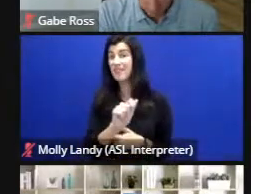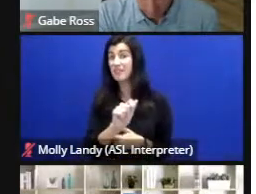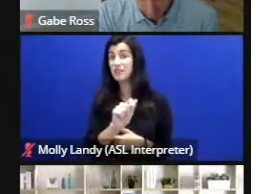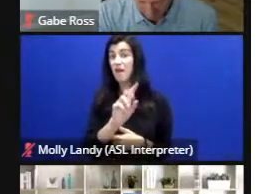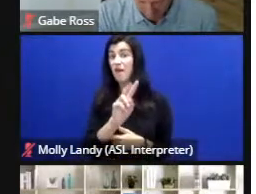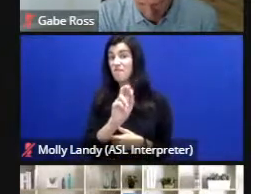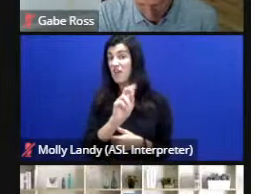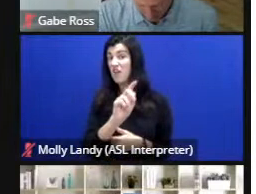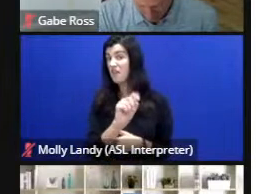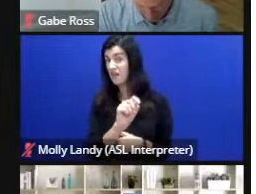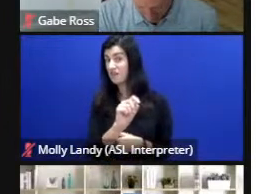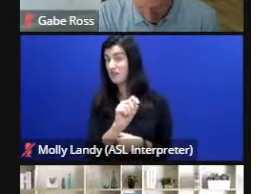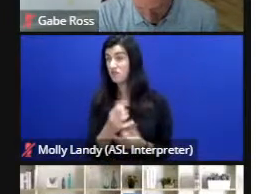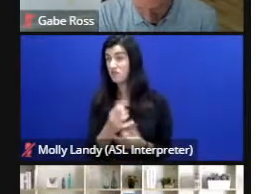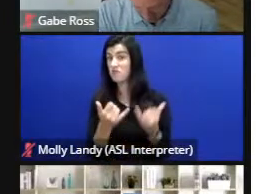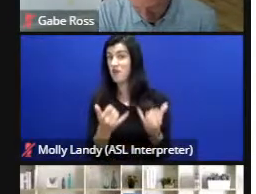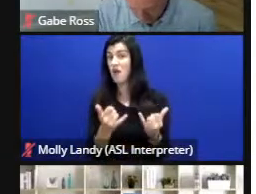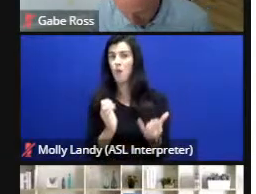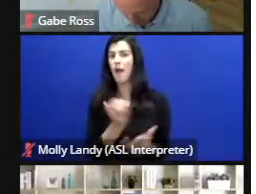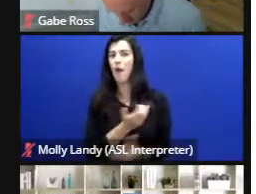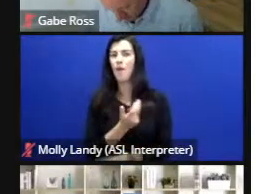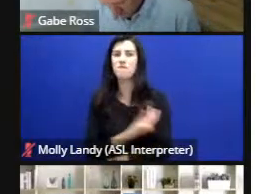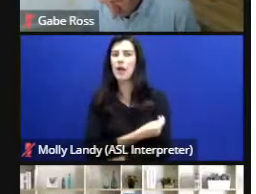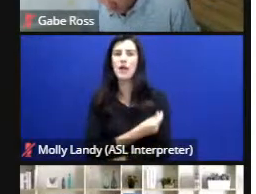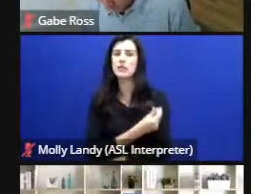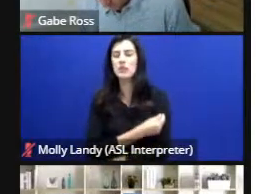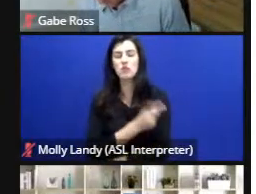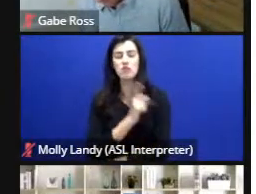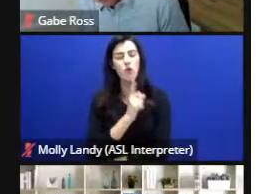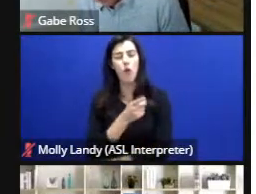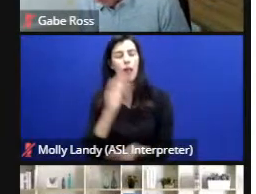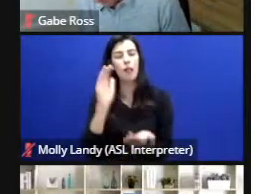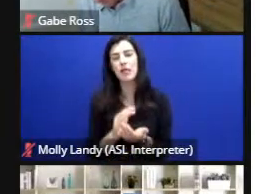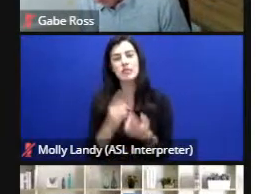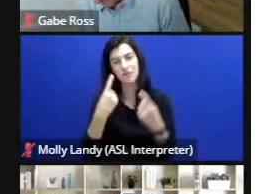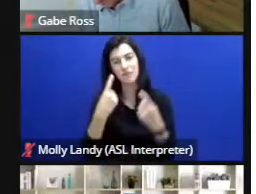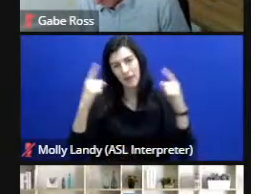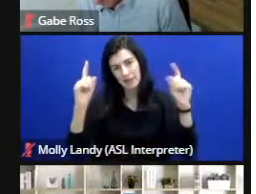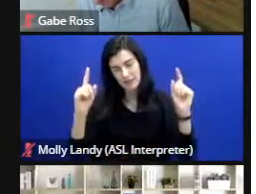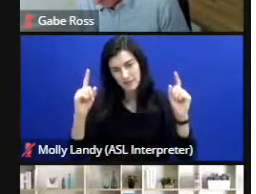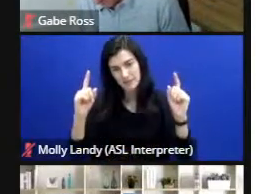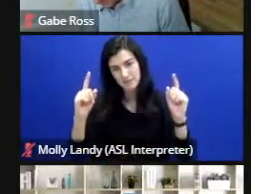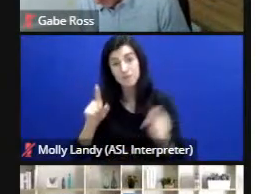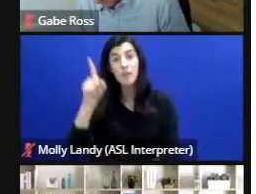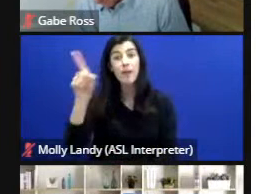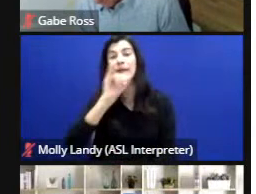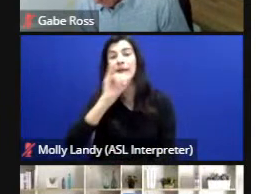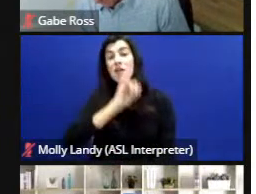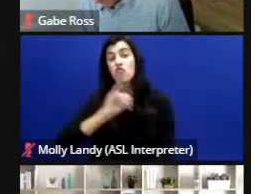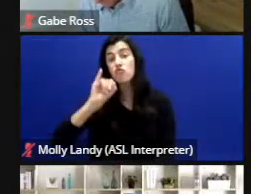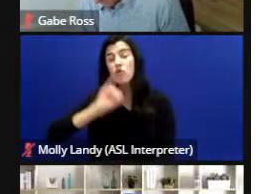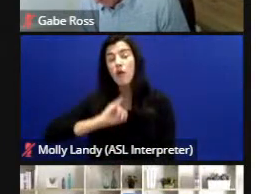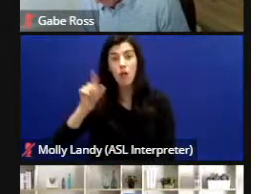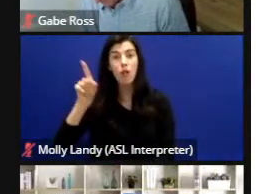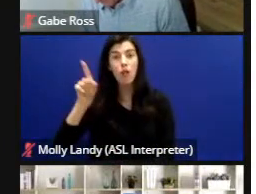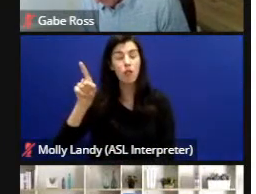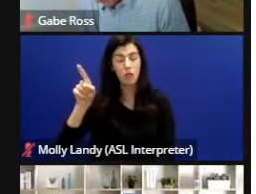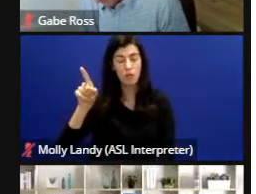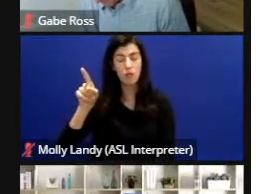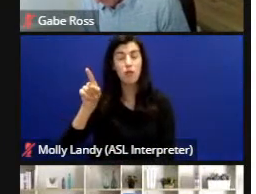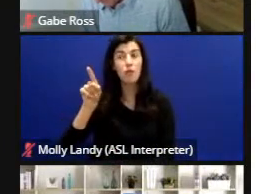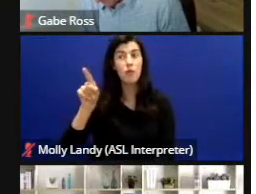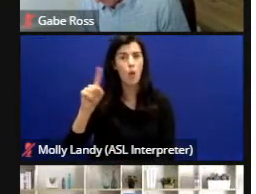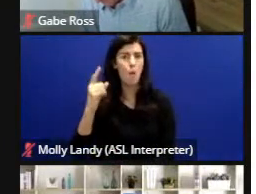our vaccines are far less effective. Israel has been one of the first